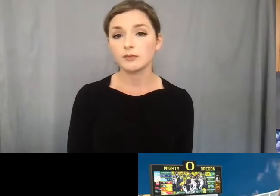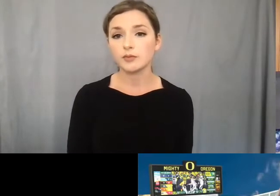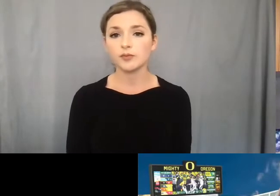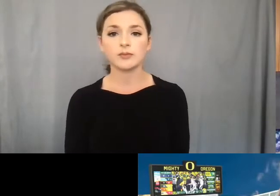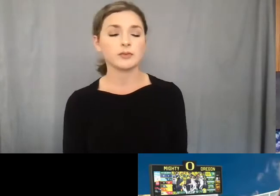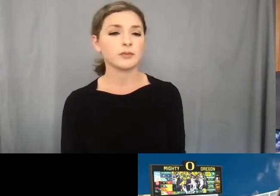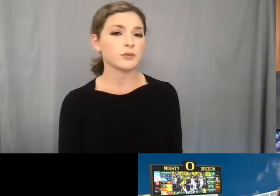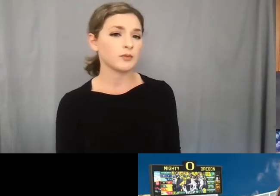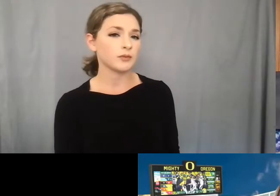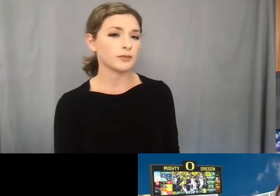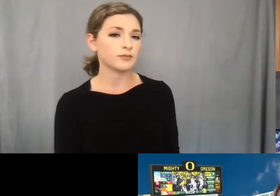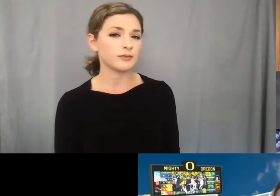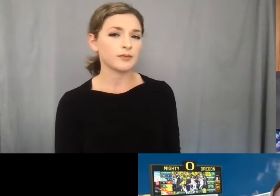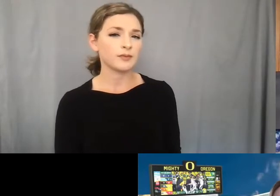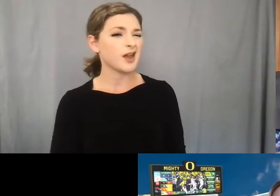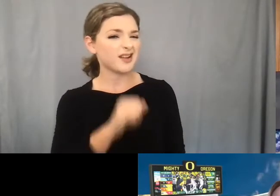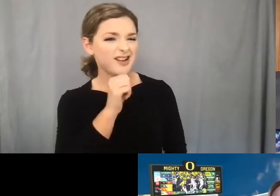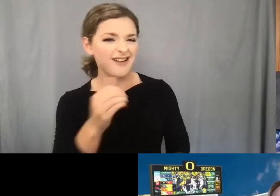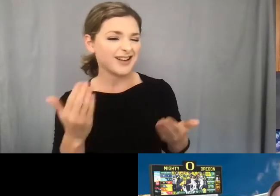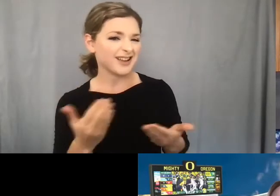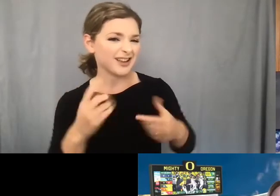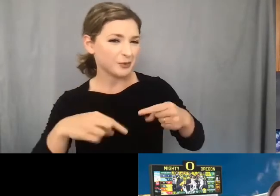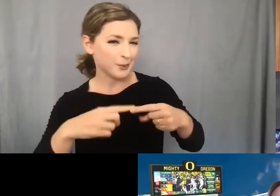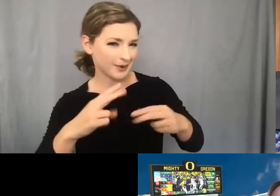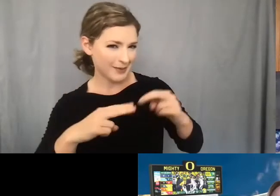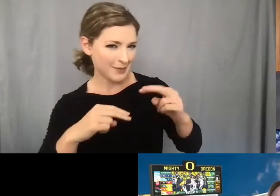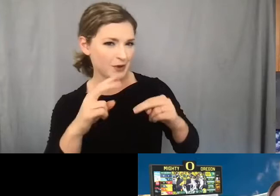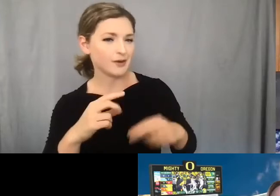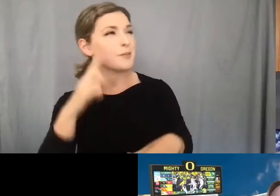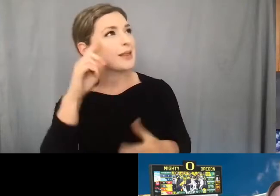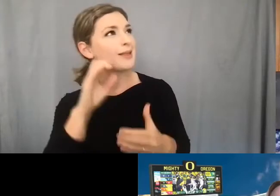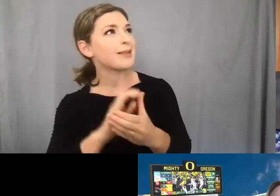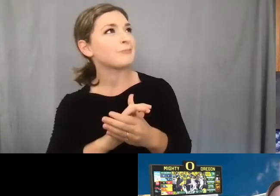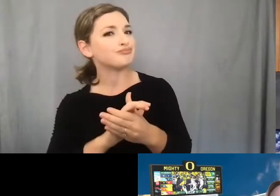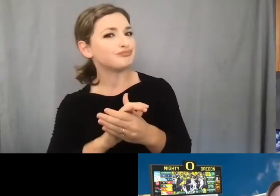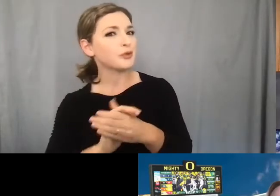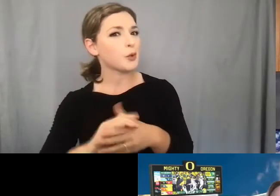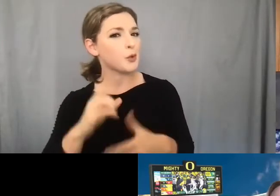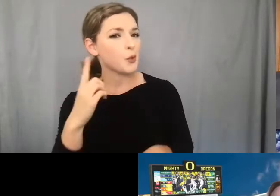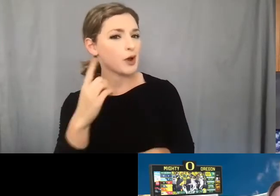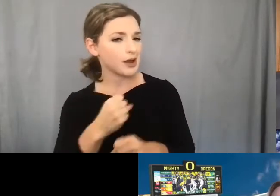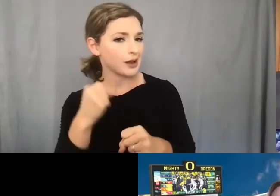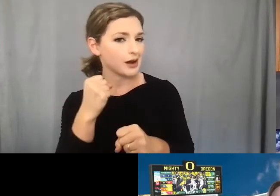I wasn't here when they built it, but I think it took about a year. I